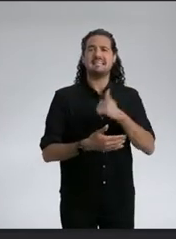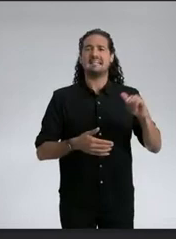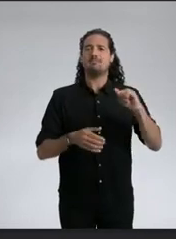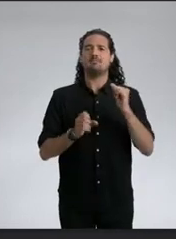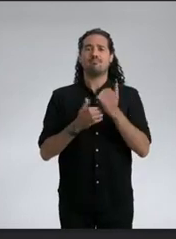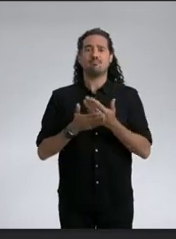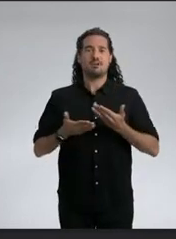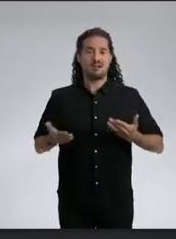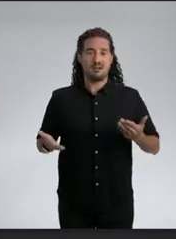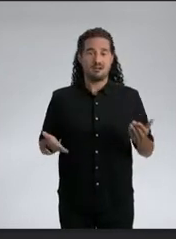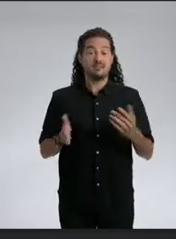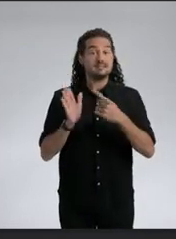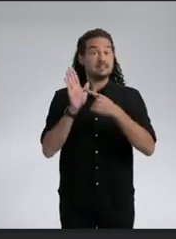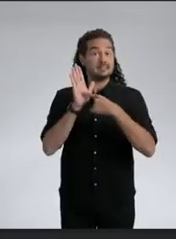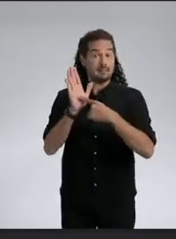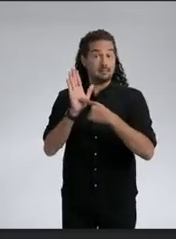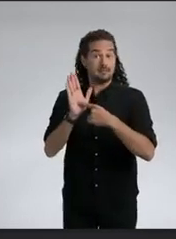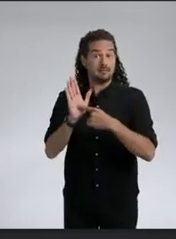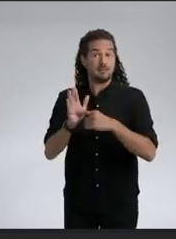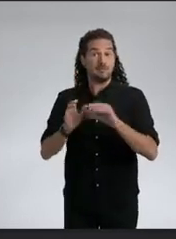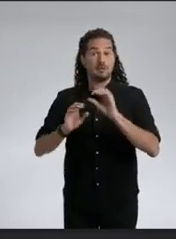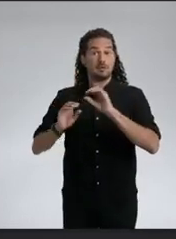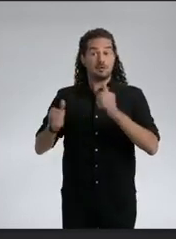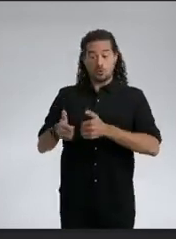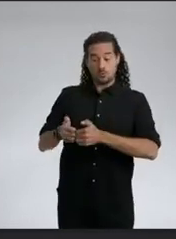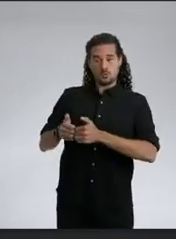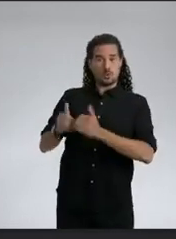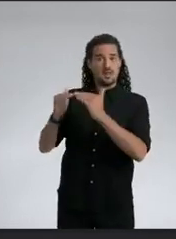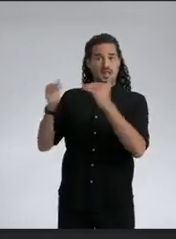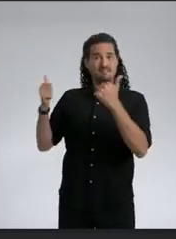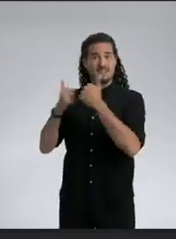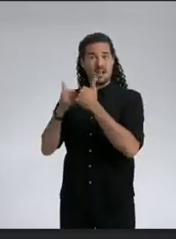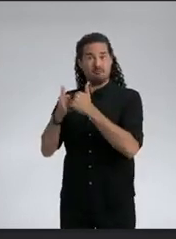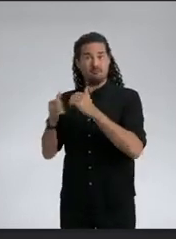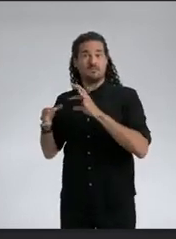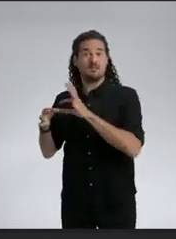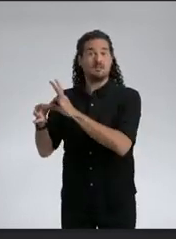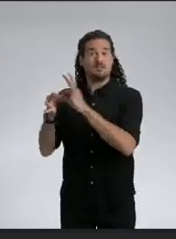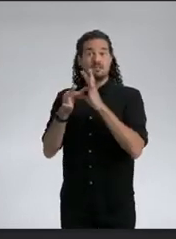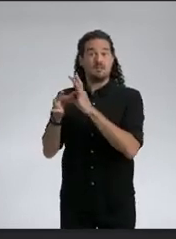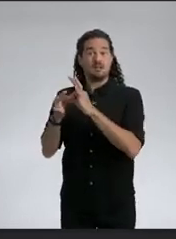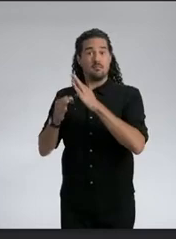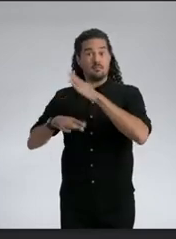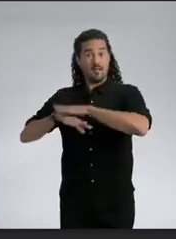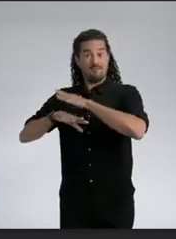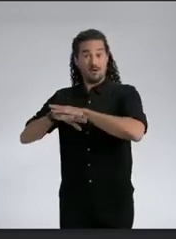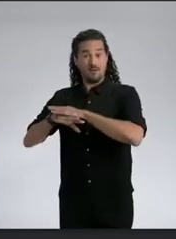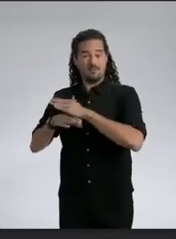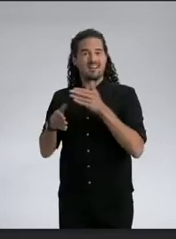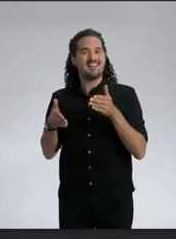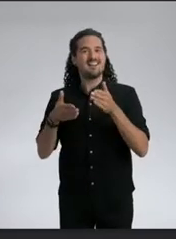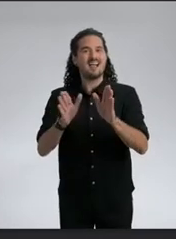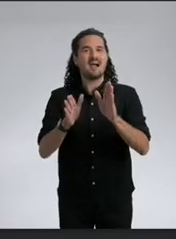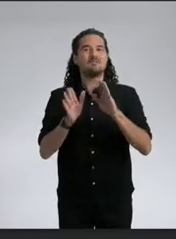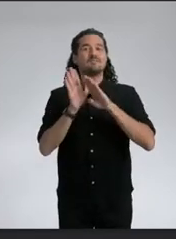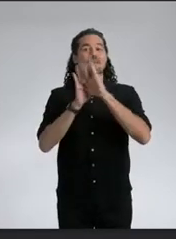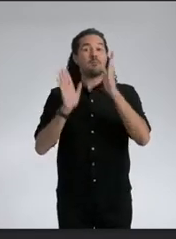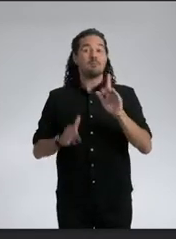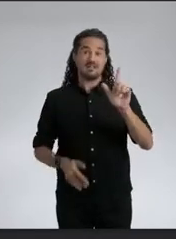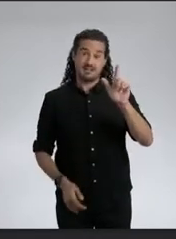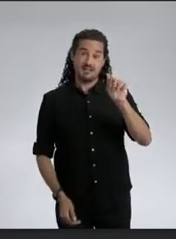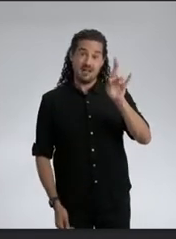For instance, the console-level performance of this unified platform has enabled developers like Larian to bring their AAA